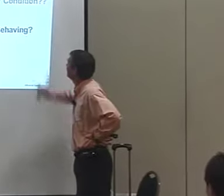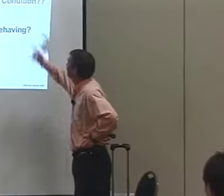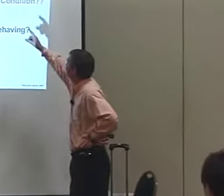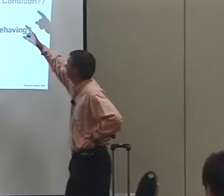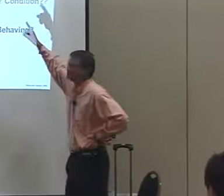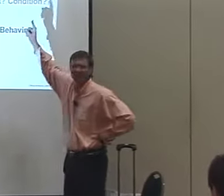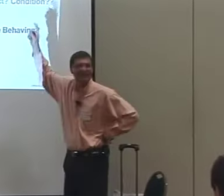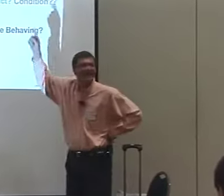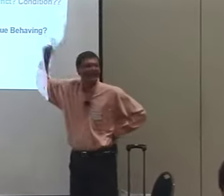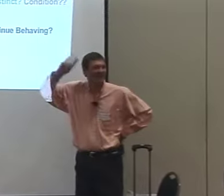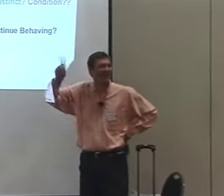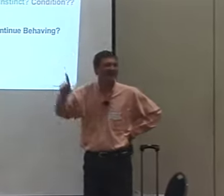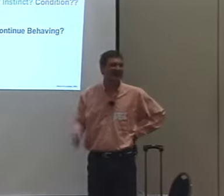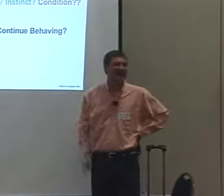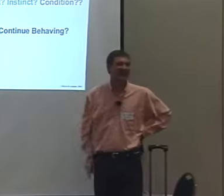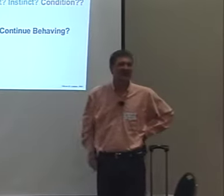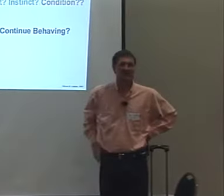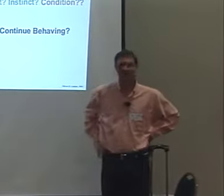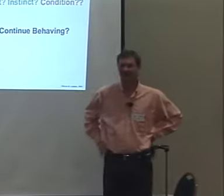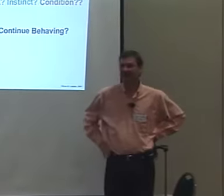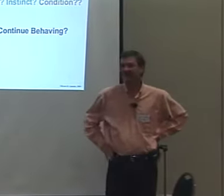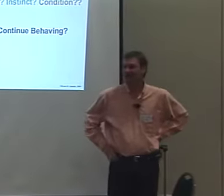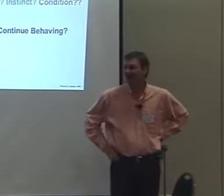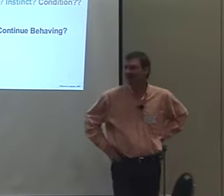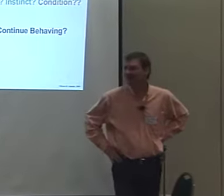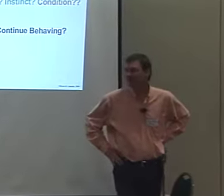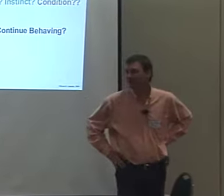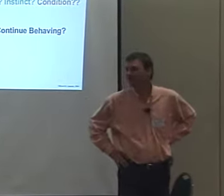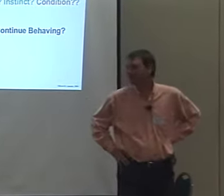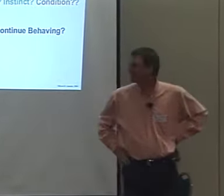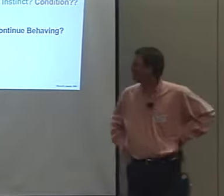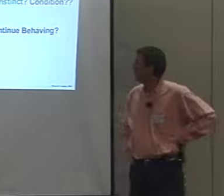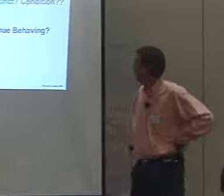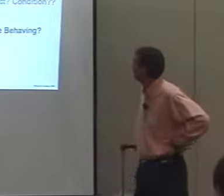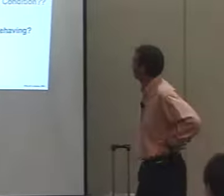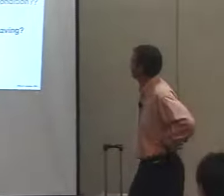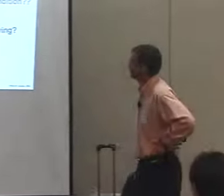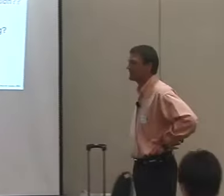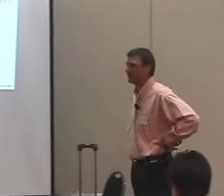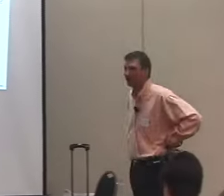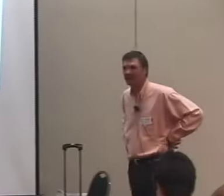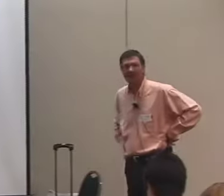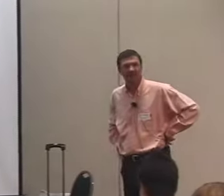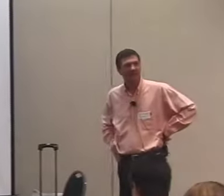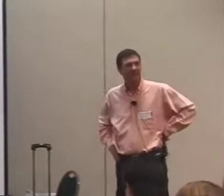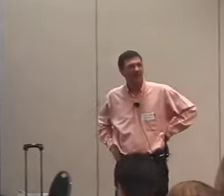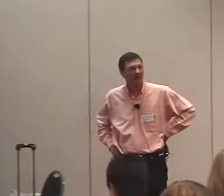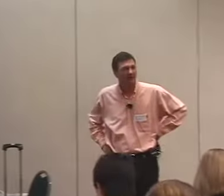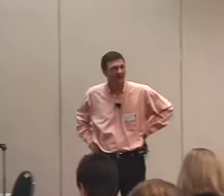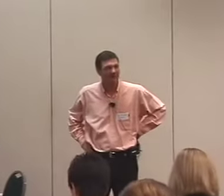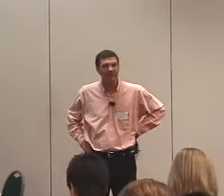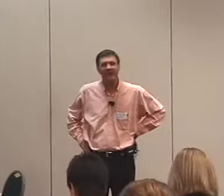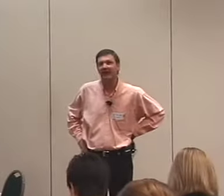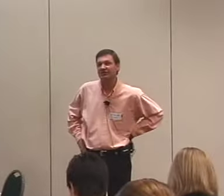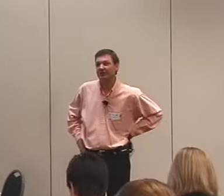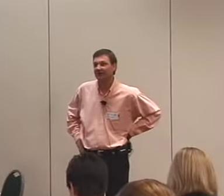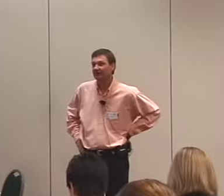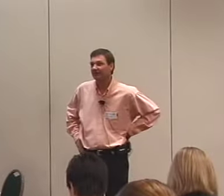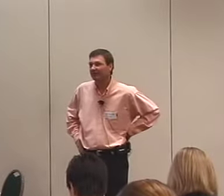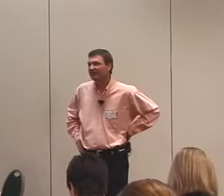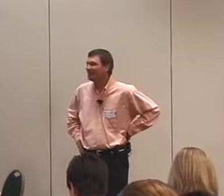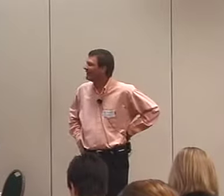instinct. That kid's got ADHD. That's the problem. That's what it's got to be. And so then we all run off with